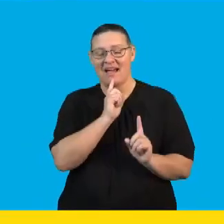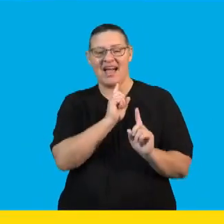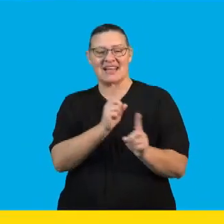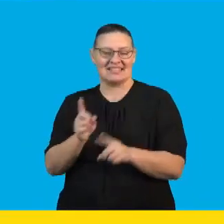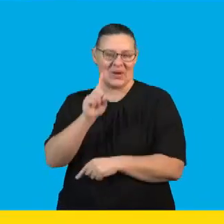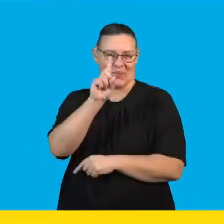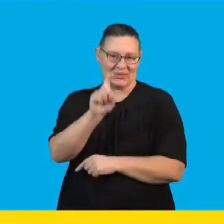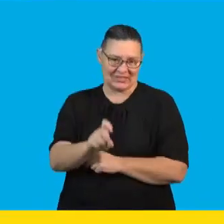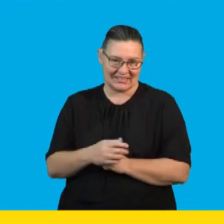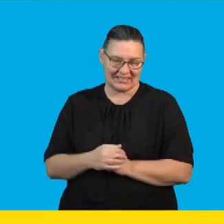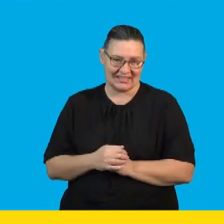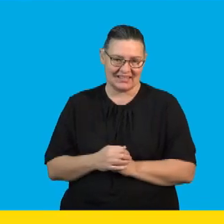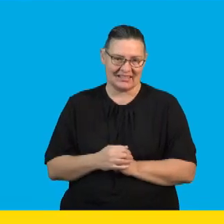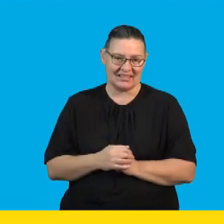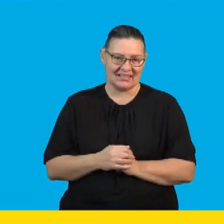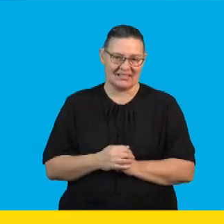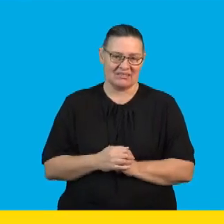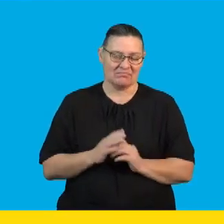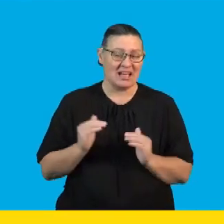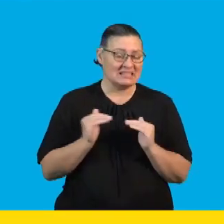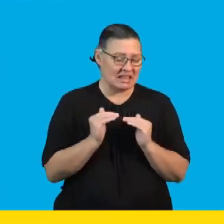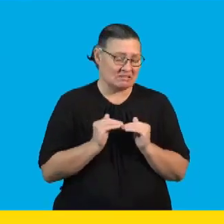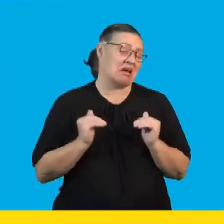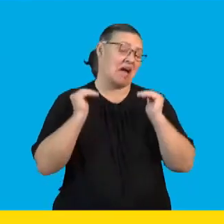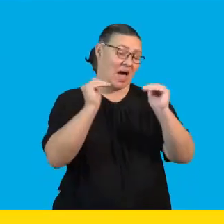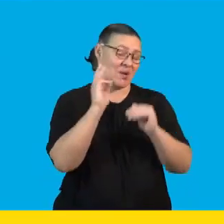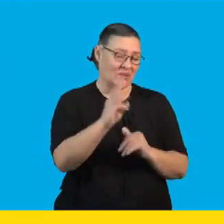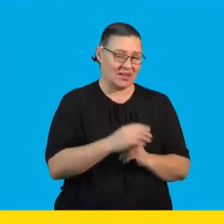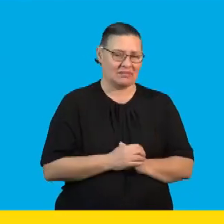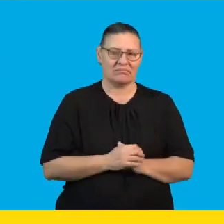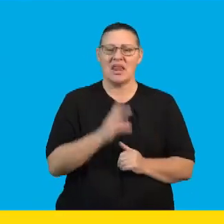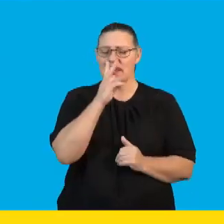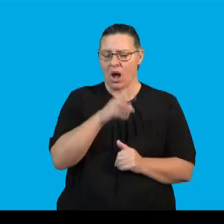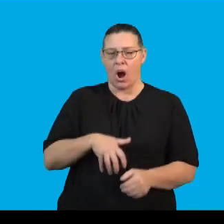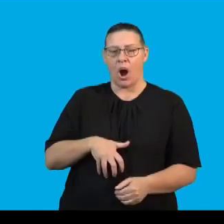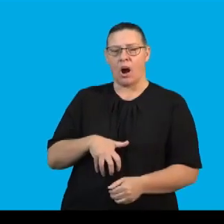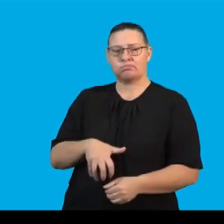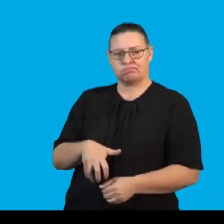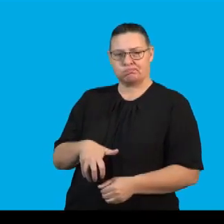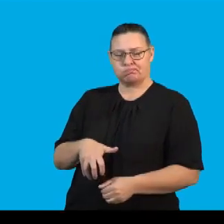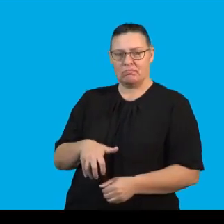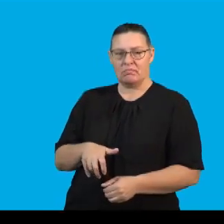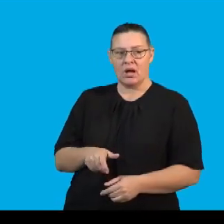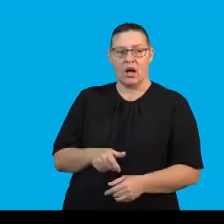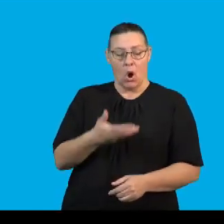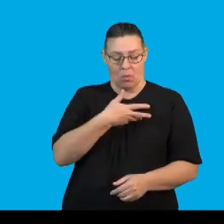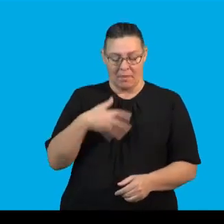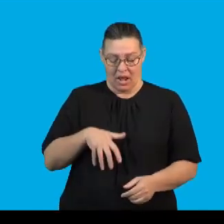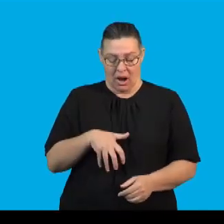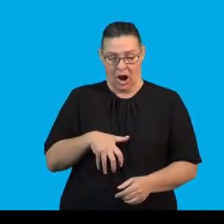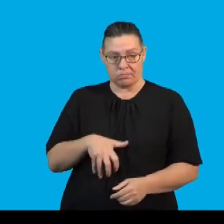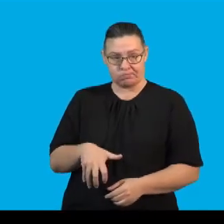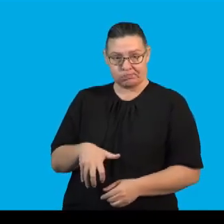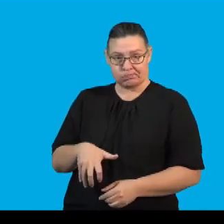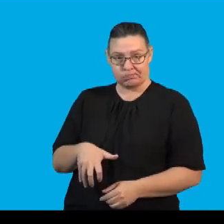answer questions in high standards. Let us look at pregnancy. So when a woman is